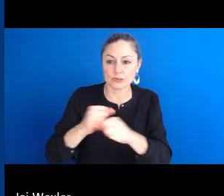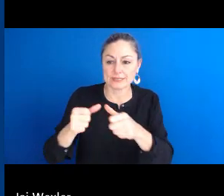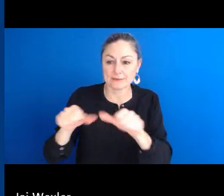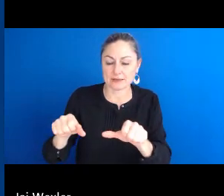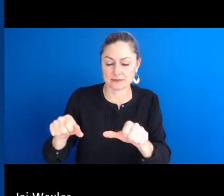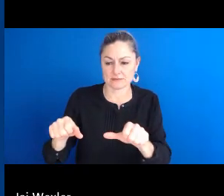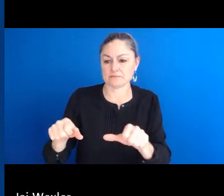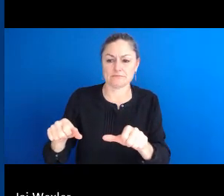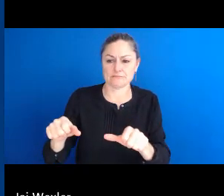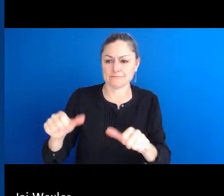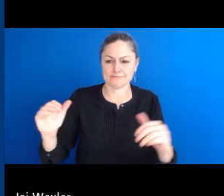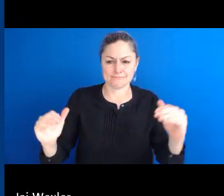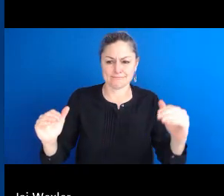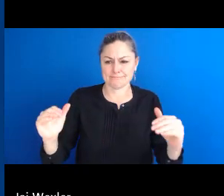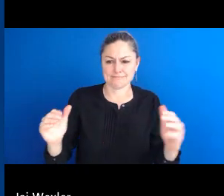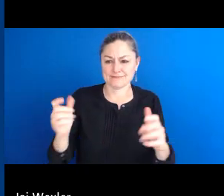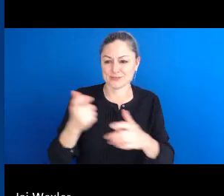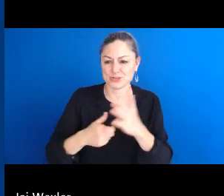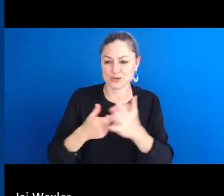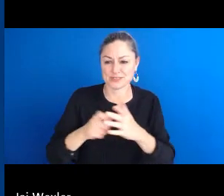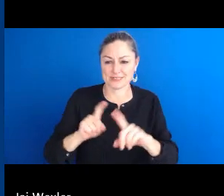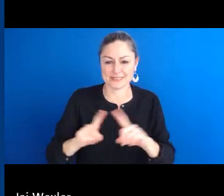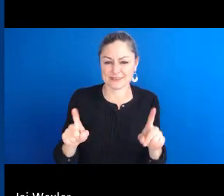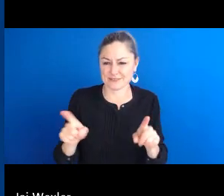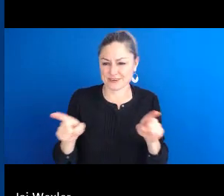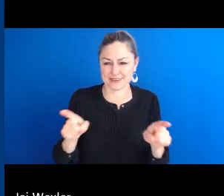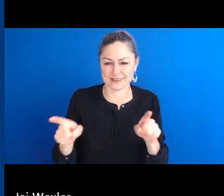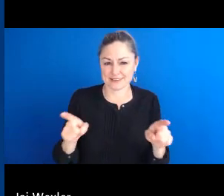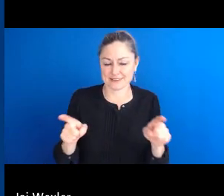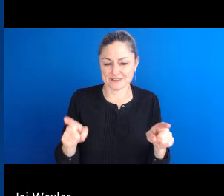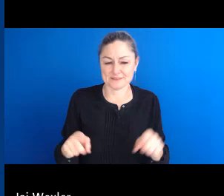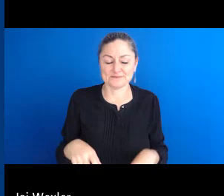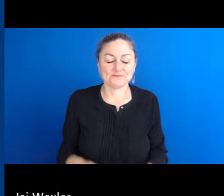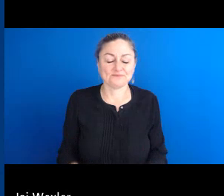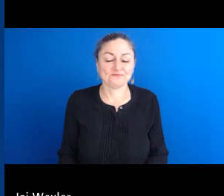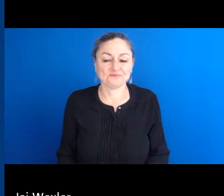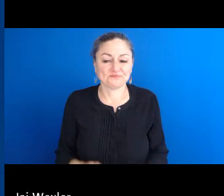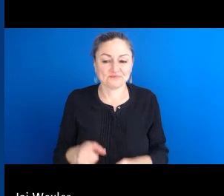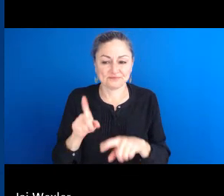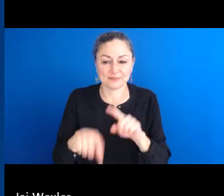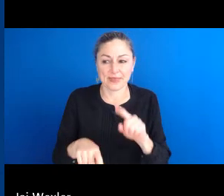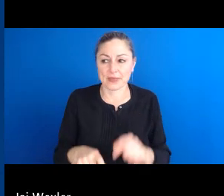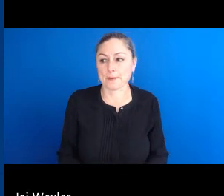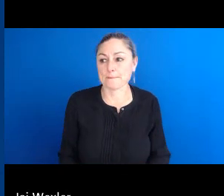be charging different terms and conditions for an individual with a disability.